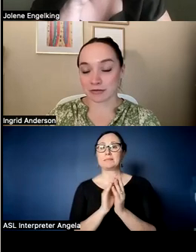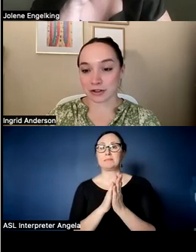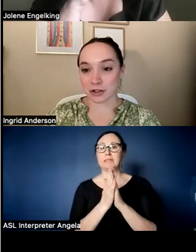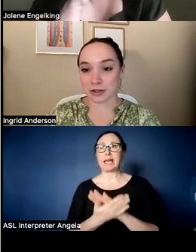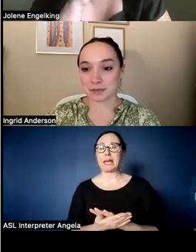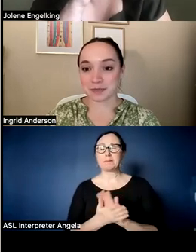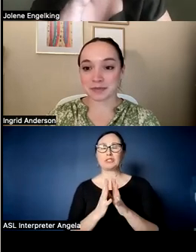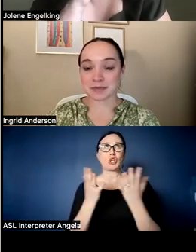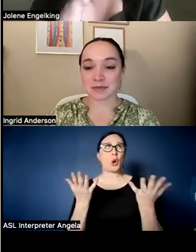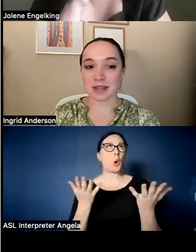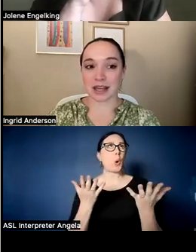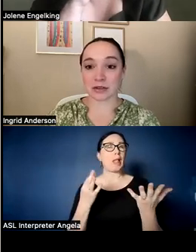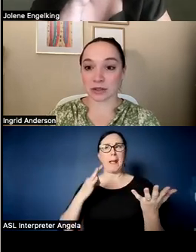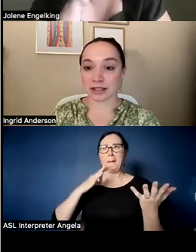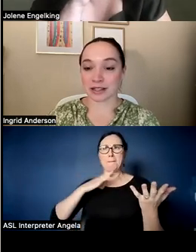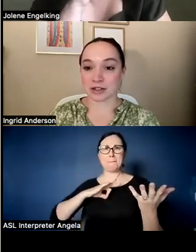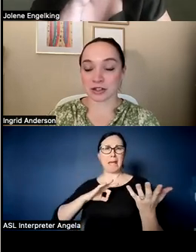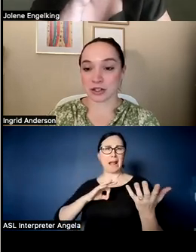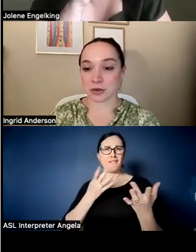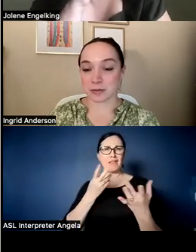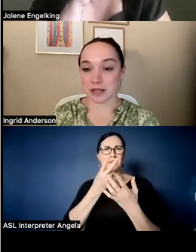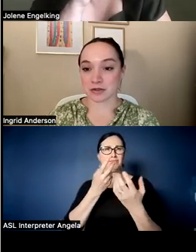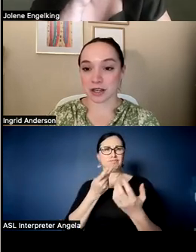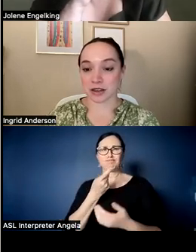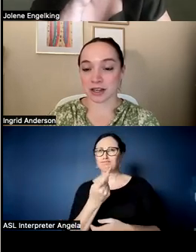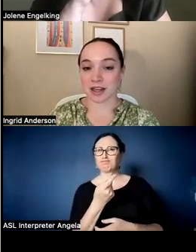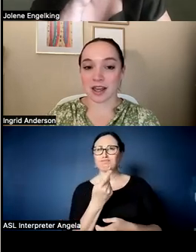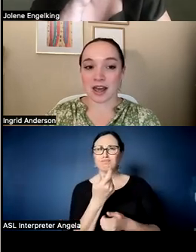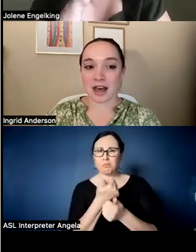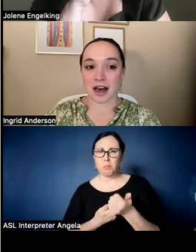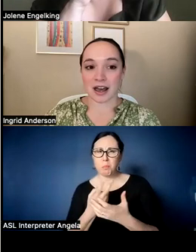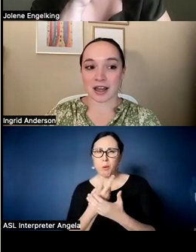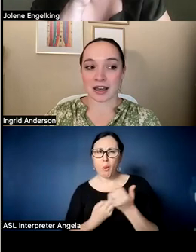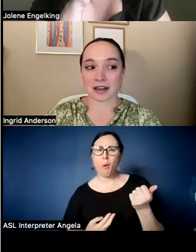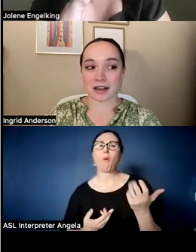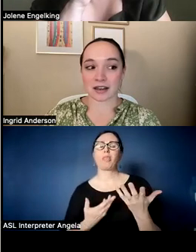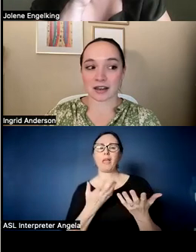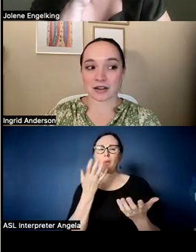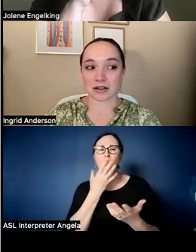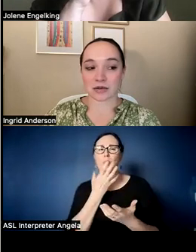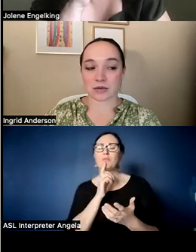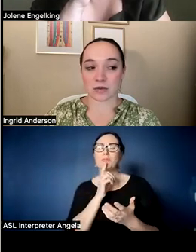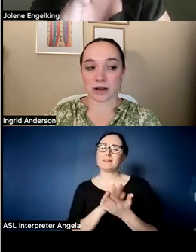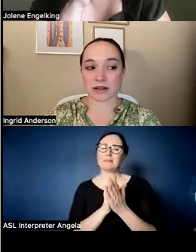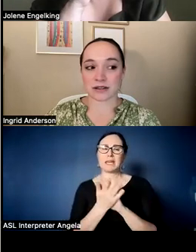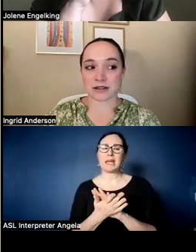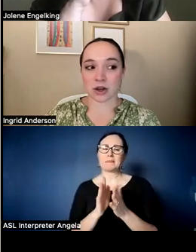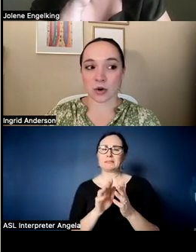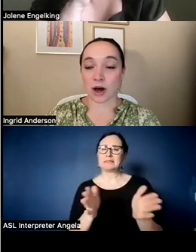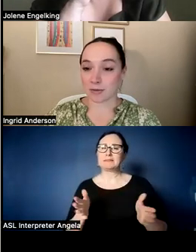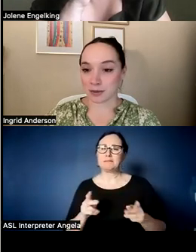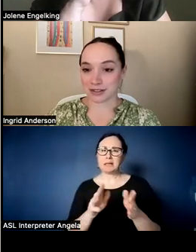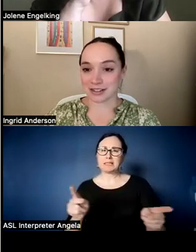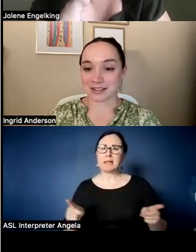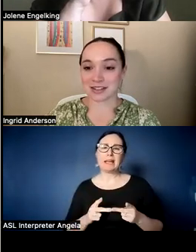mutually beneficial and really turned into a space for healing. I was